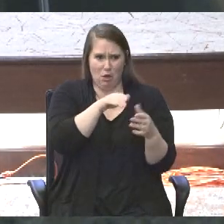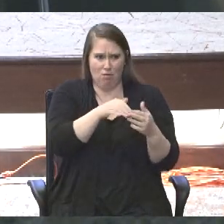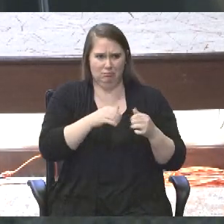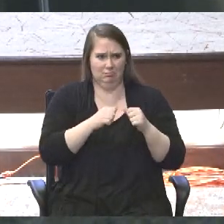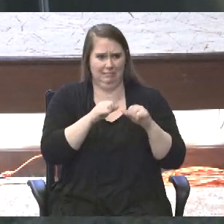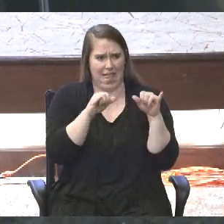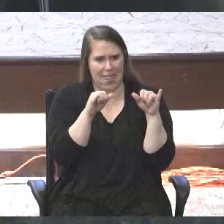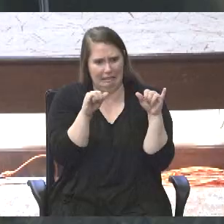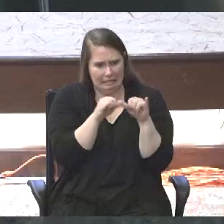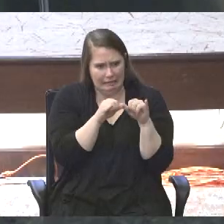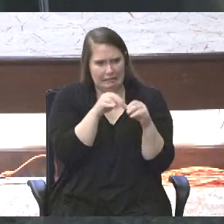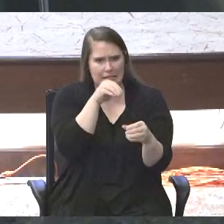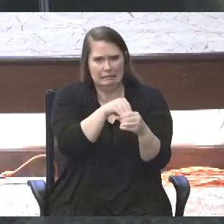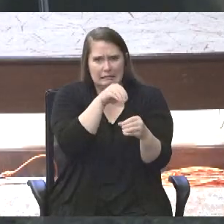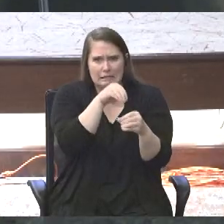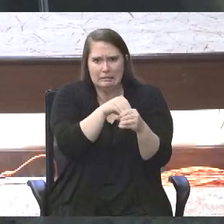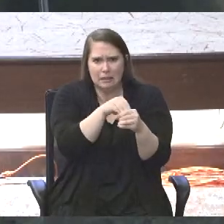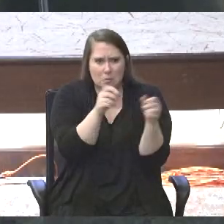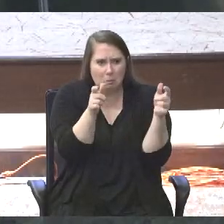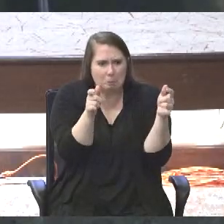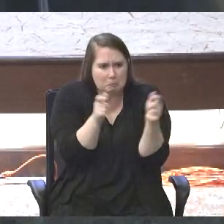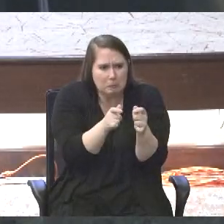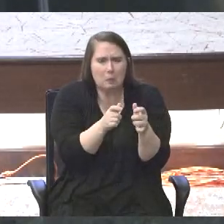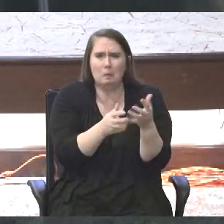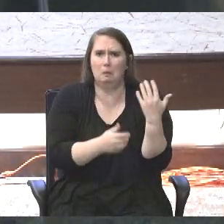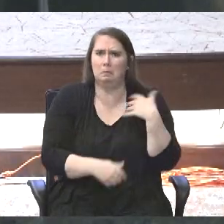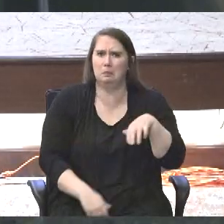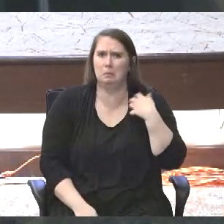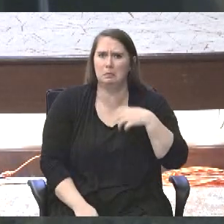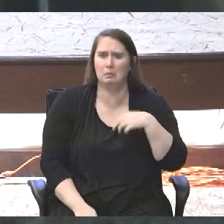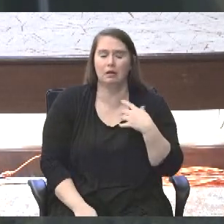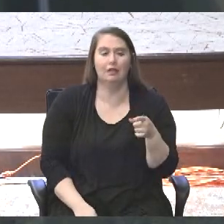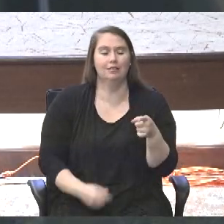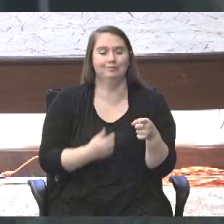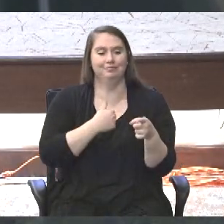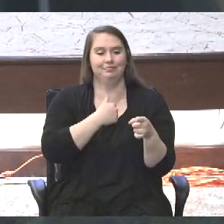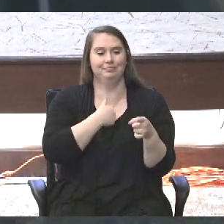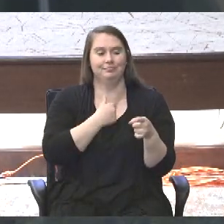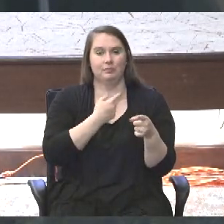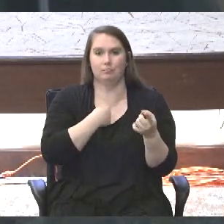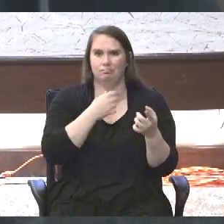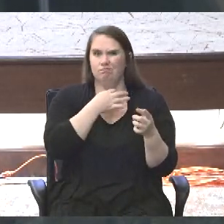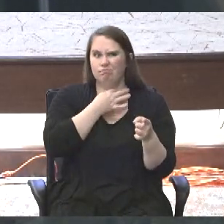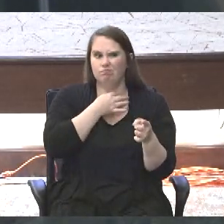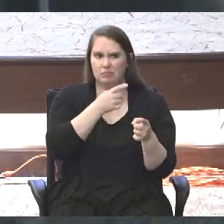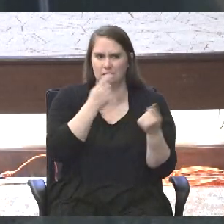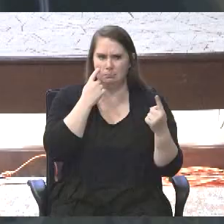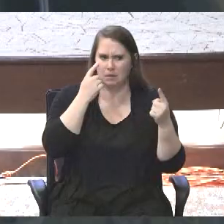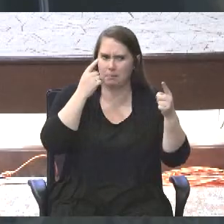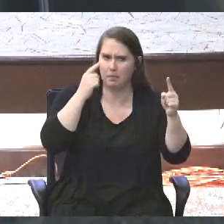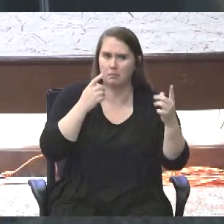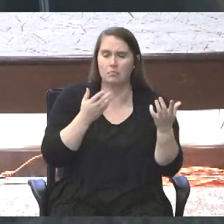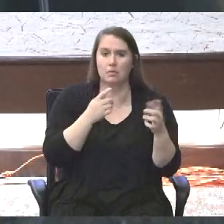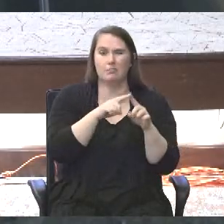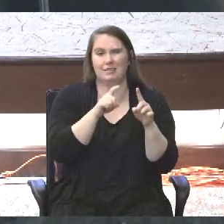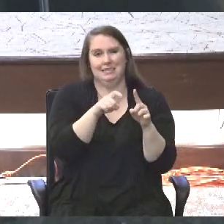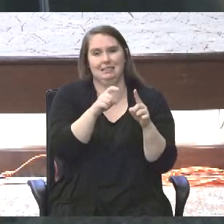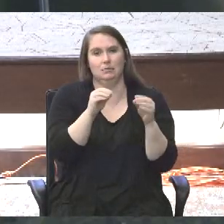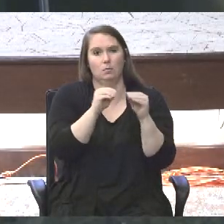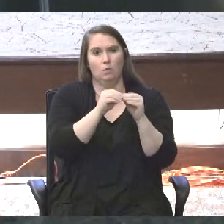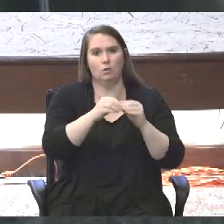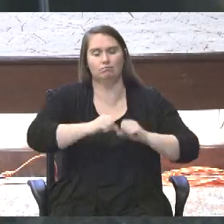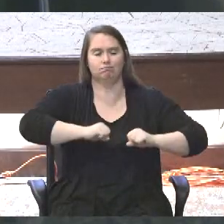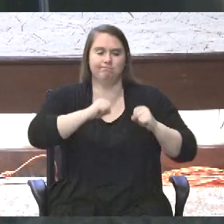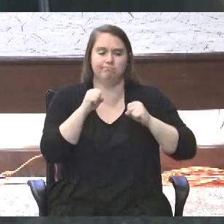this small, but they've made it and have been very successful at it, but they do need more room, and